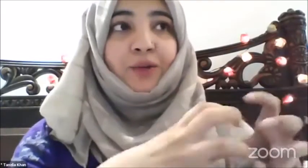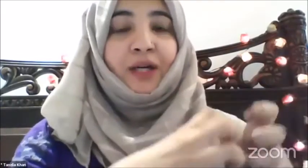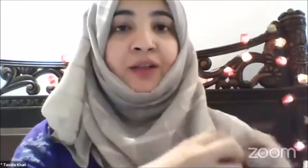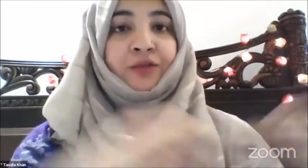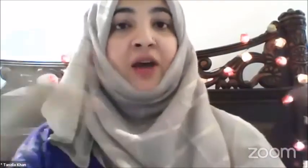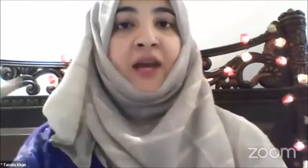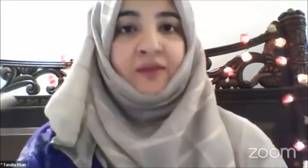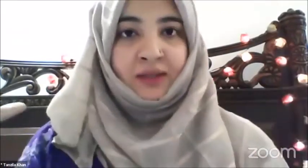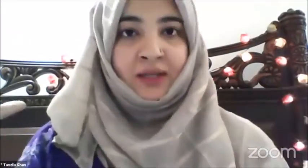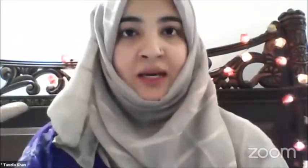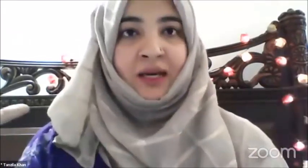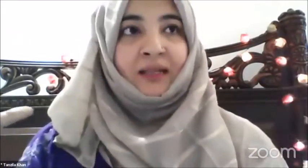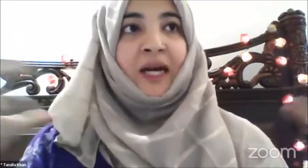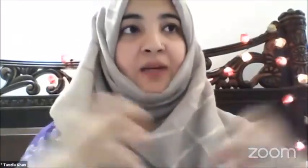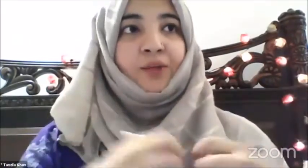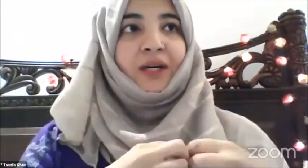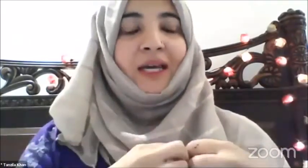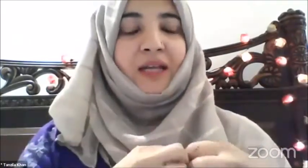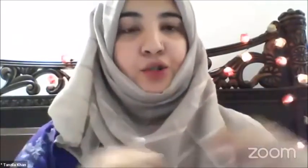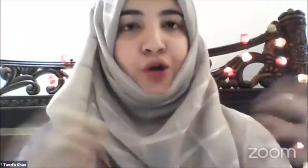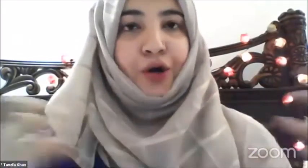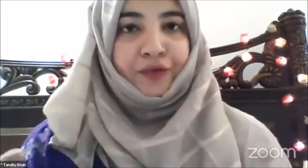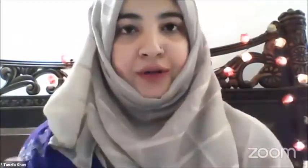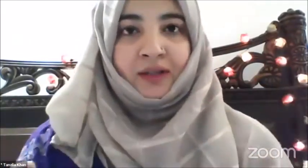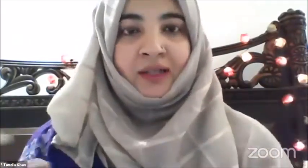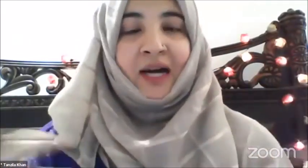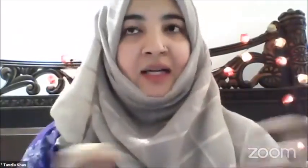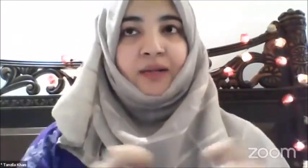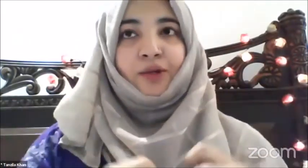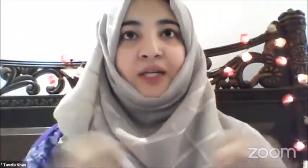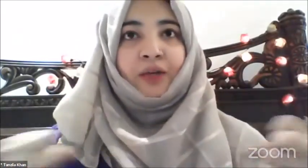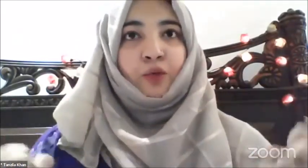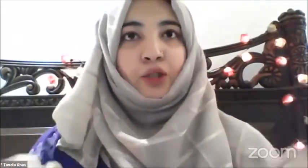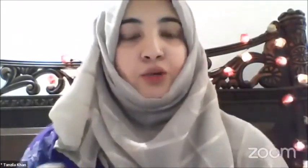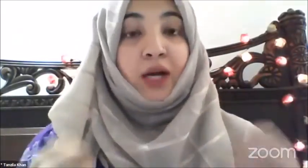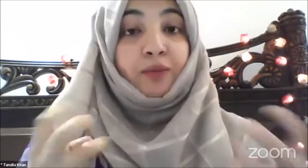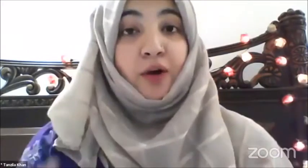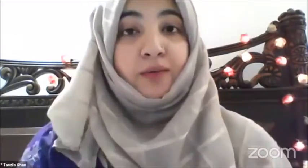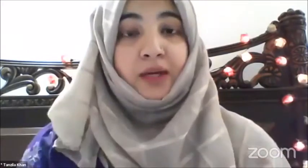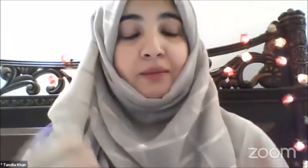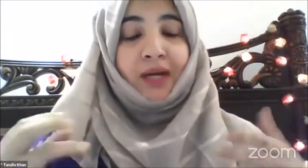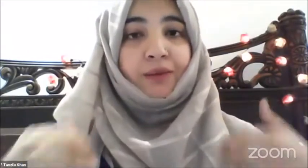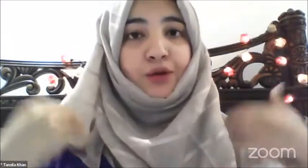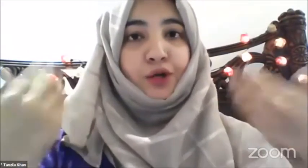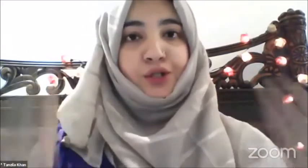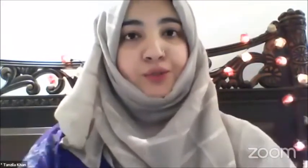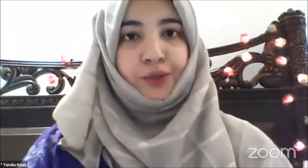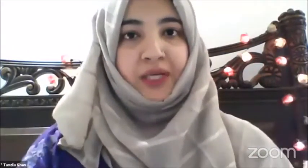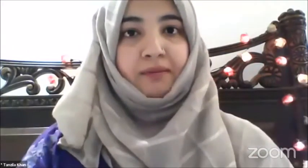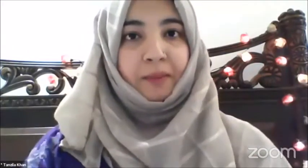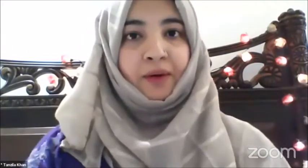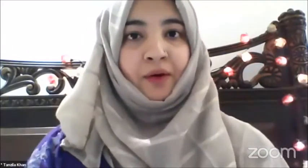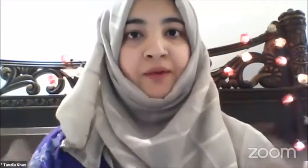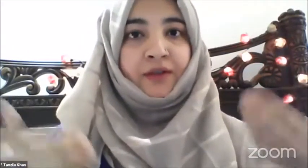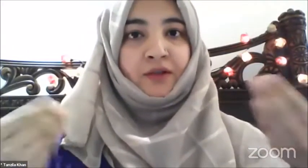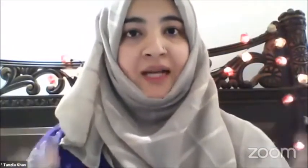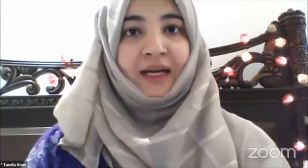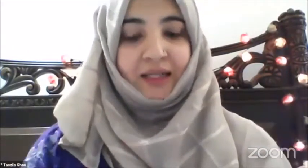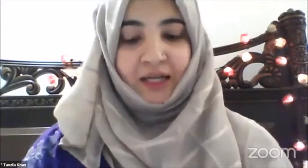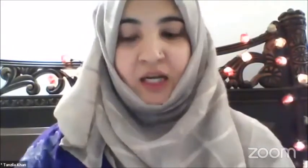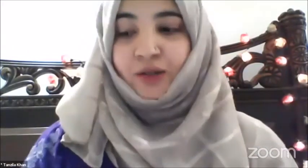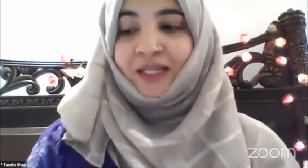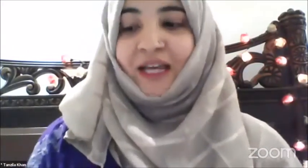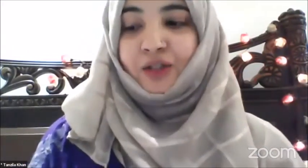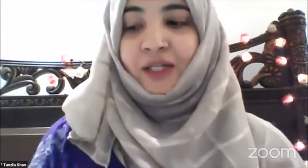that community thrives. That community gains confidence. That community wants to come forward and become a contributing member of the